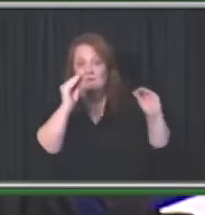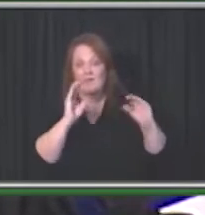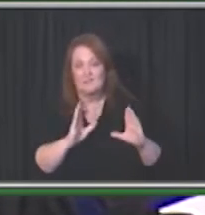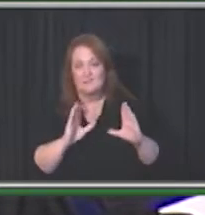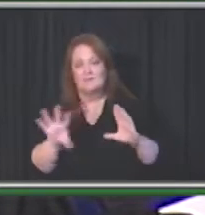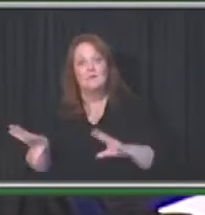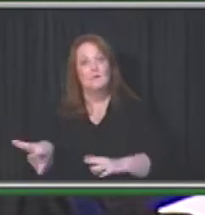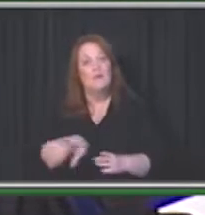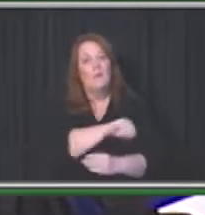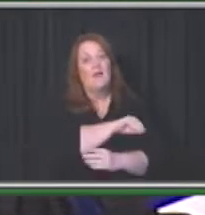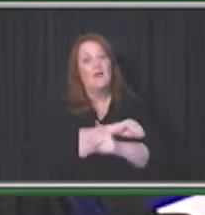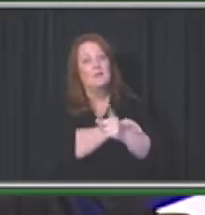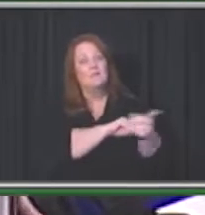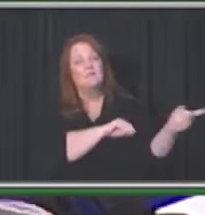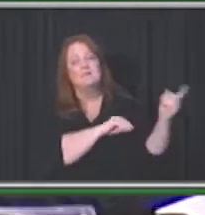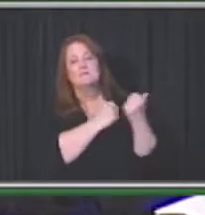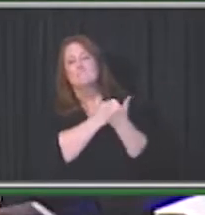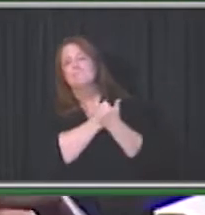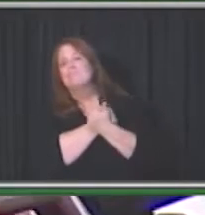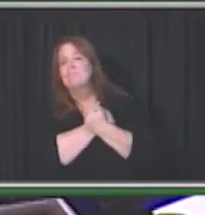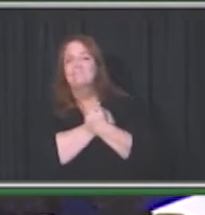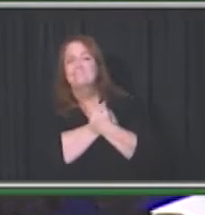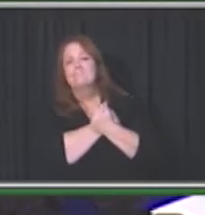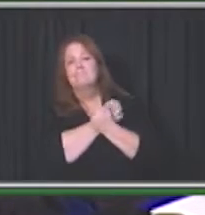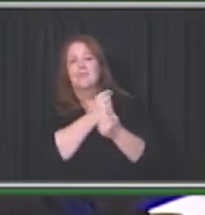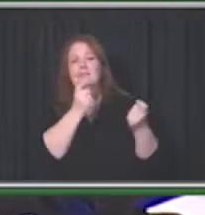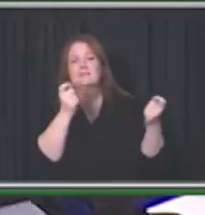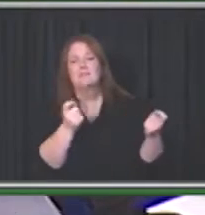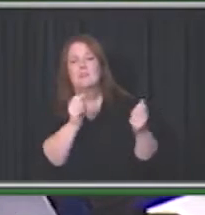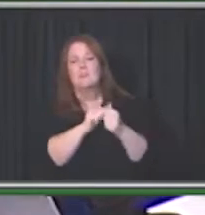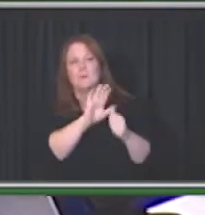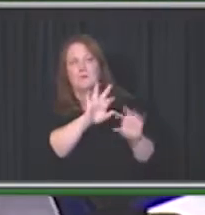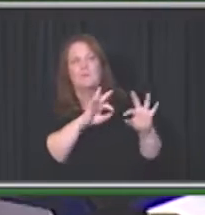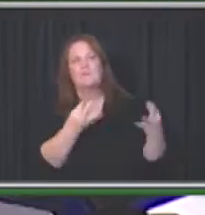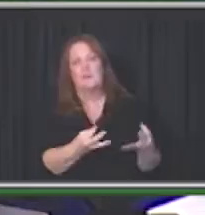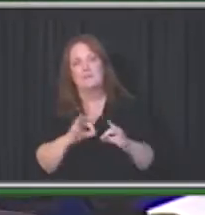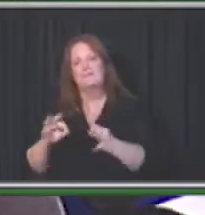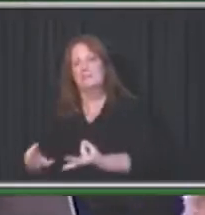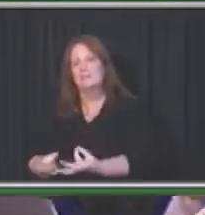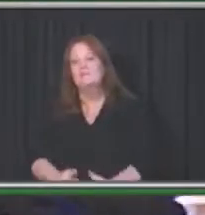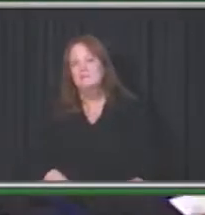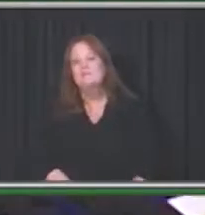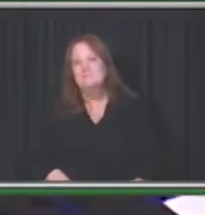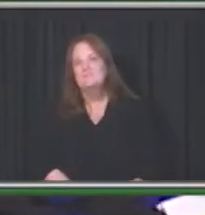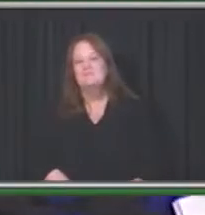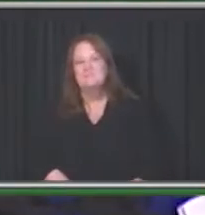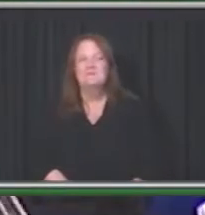go out and hug and celebrate with your families.